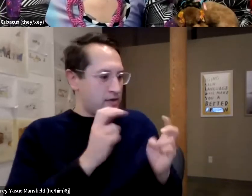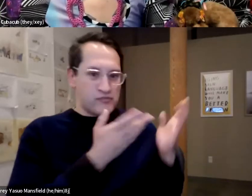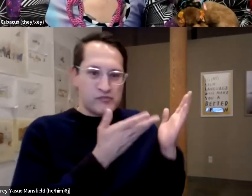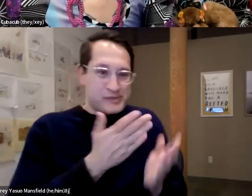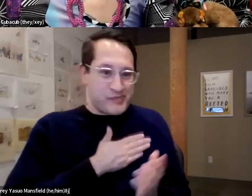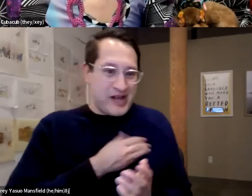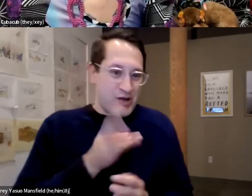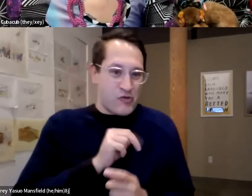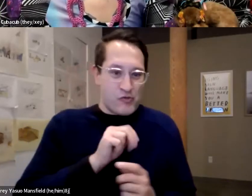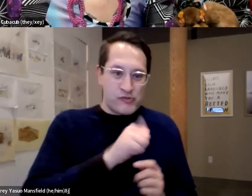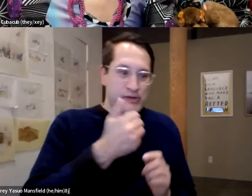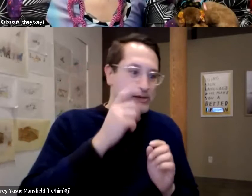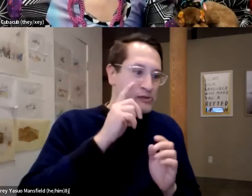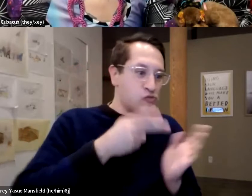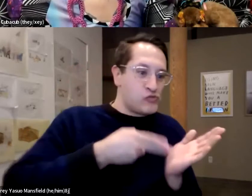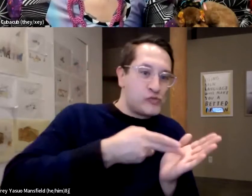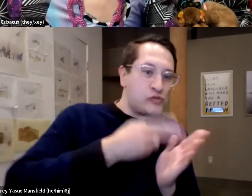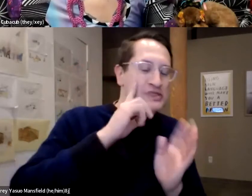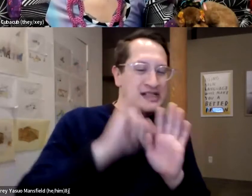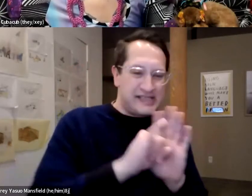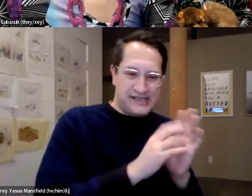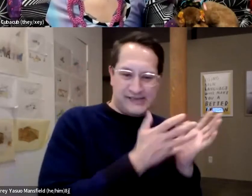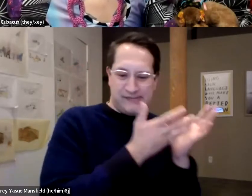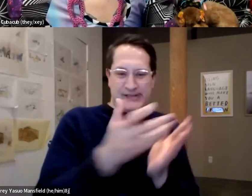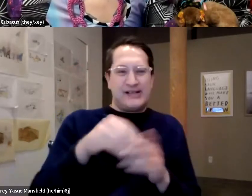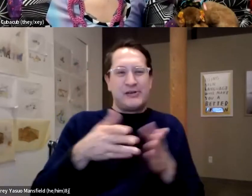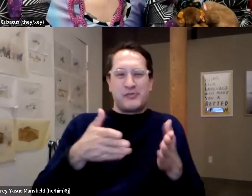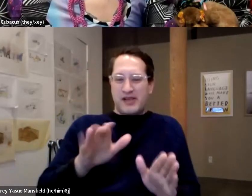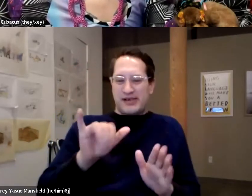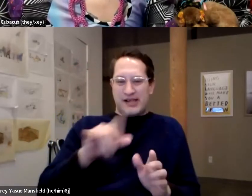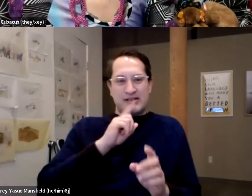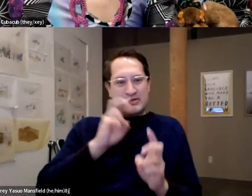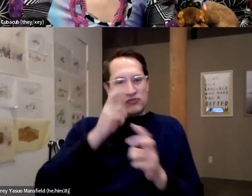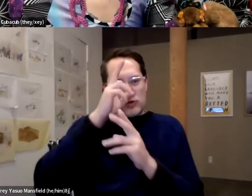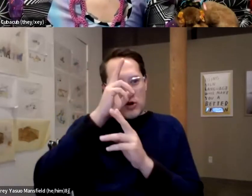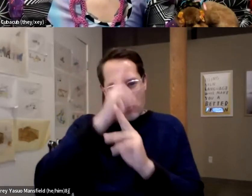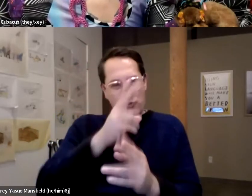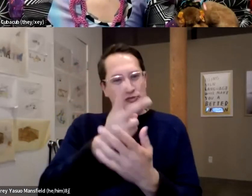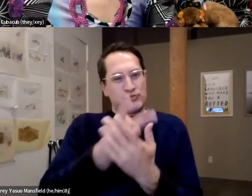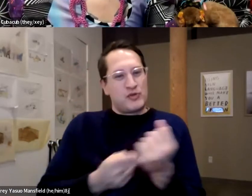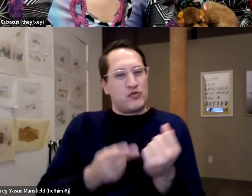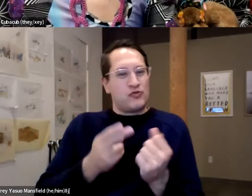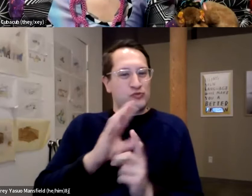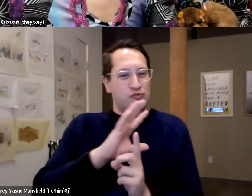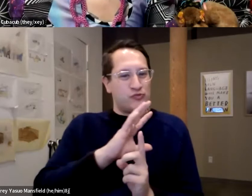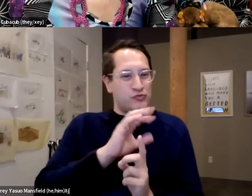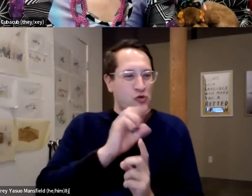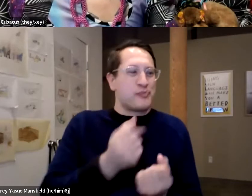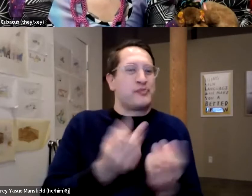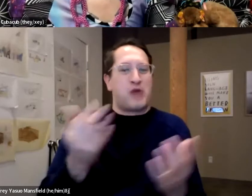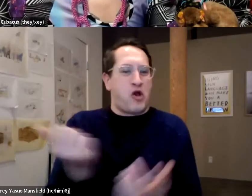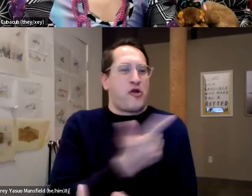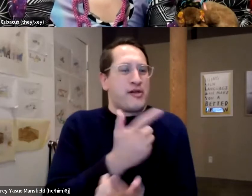interested in how we can bring my own other truth and other identity in a way that is honoring